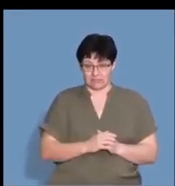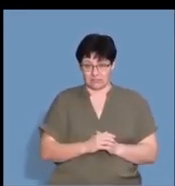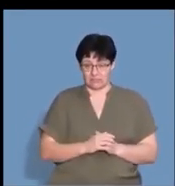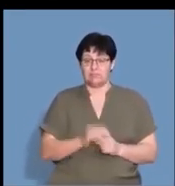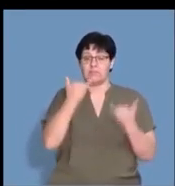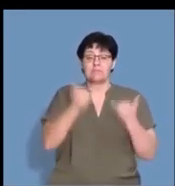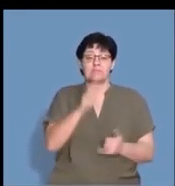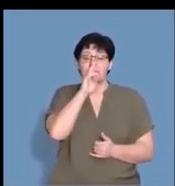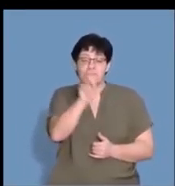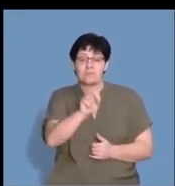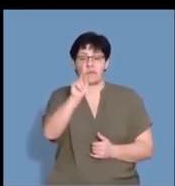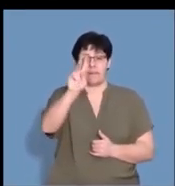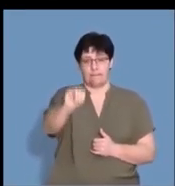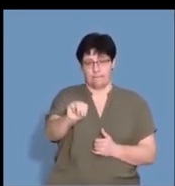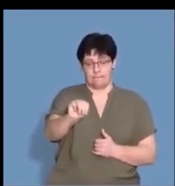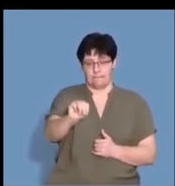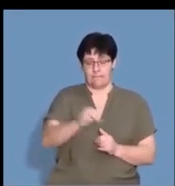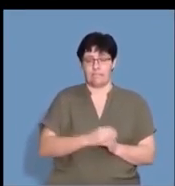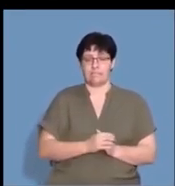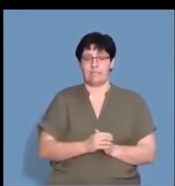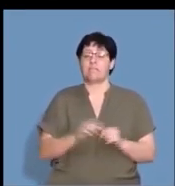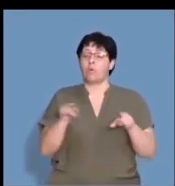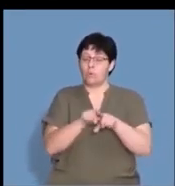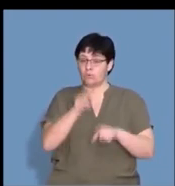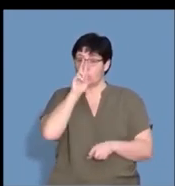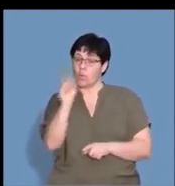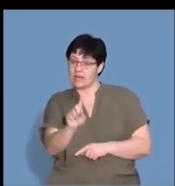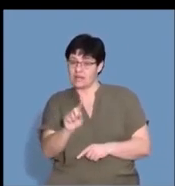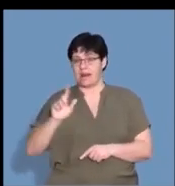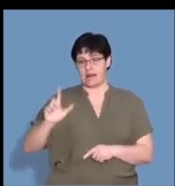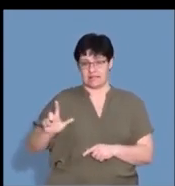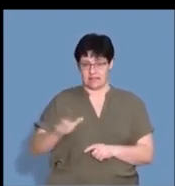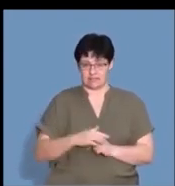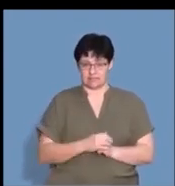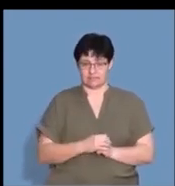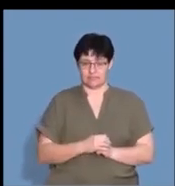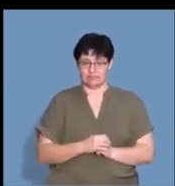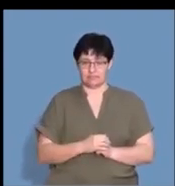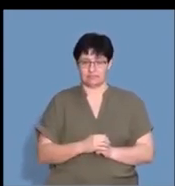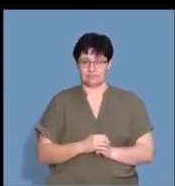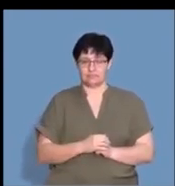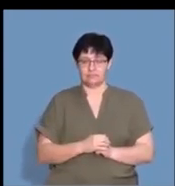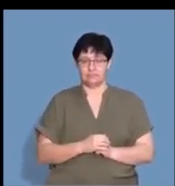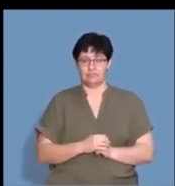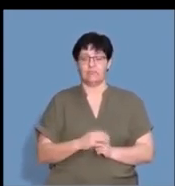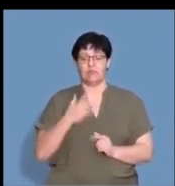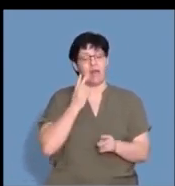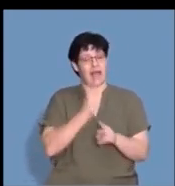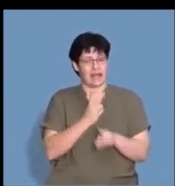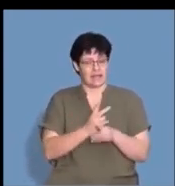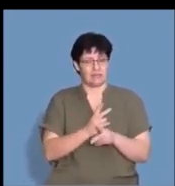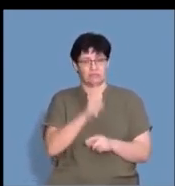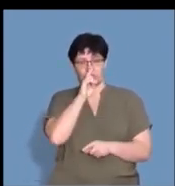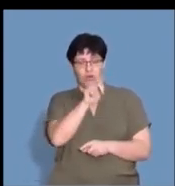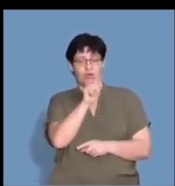now I'm looking for kilometers, and I'm looking for litres. So once again, I'm going to